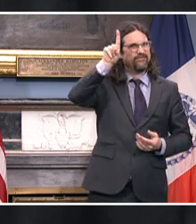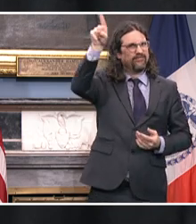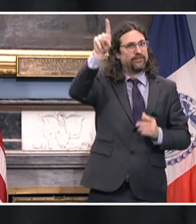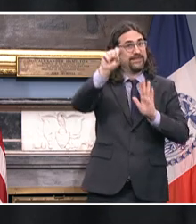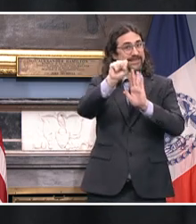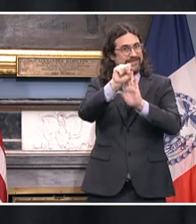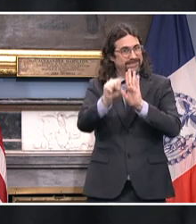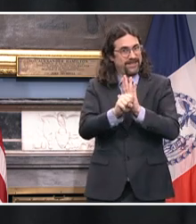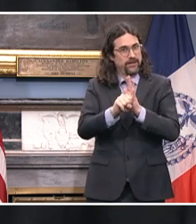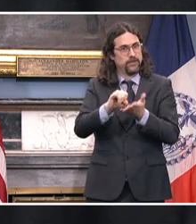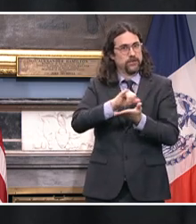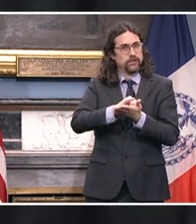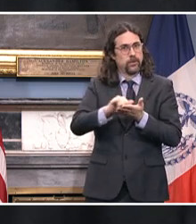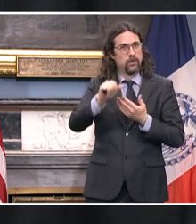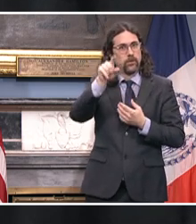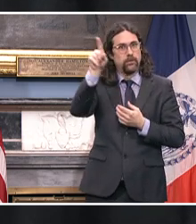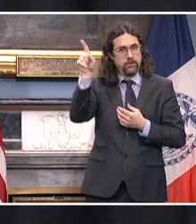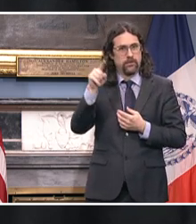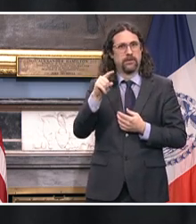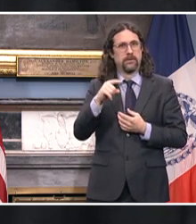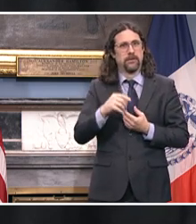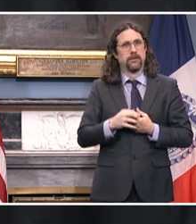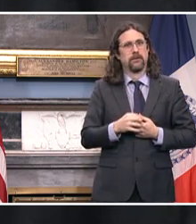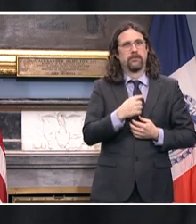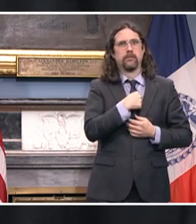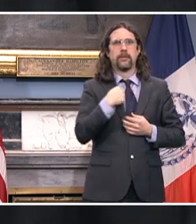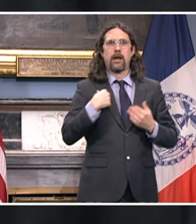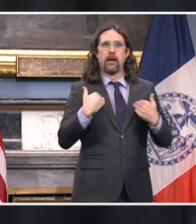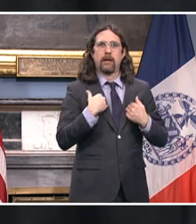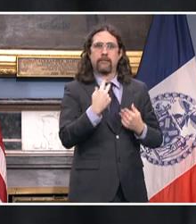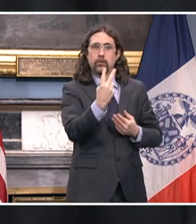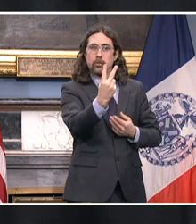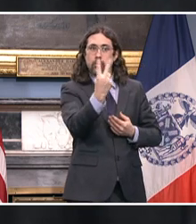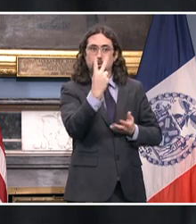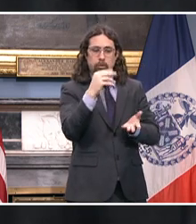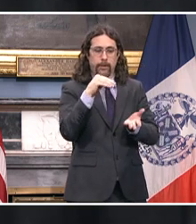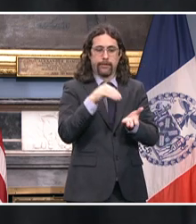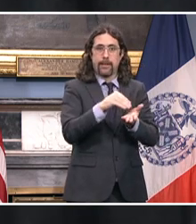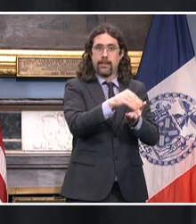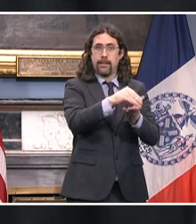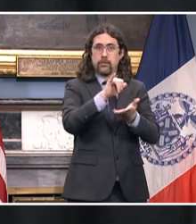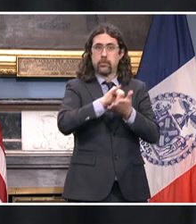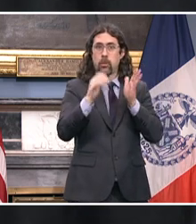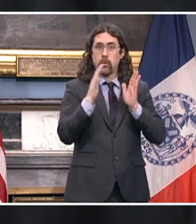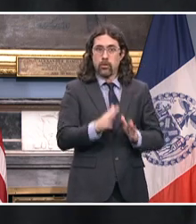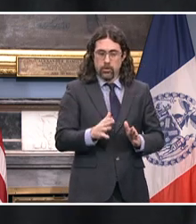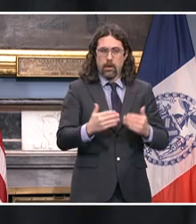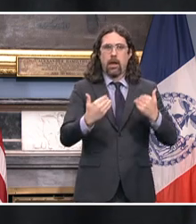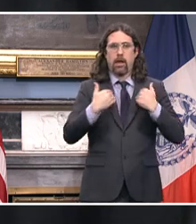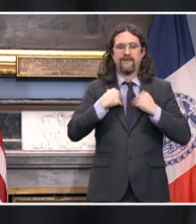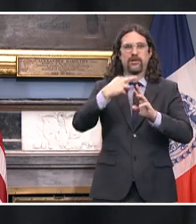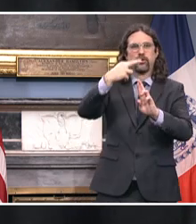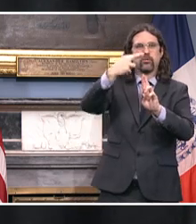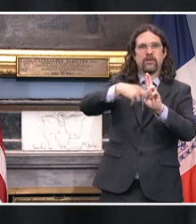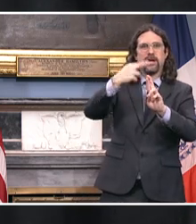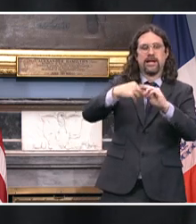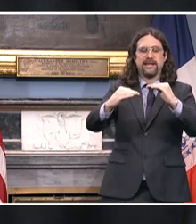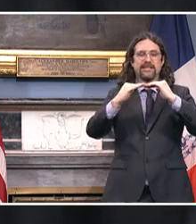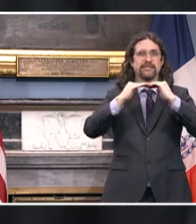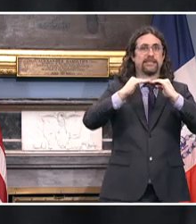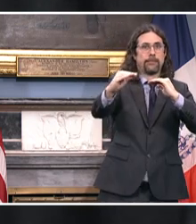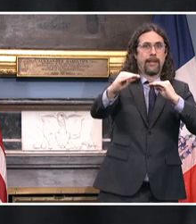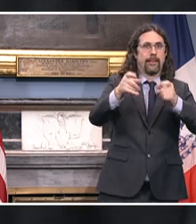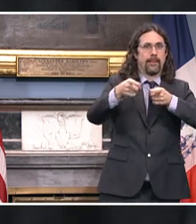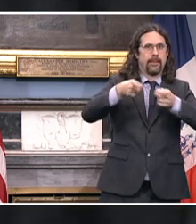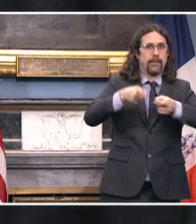apartments, and that's governed by a rent guidelines board, I asked the state as a legal matter to suspend that board so we could achieve a